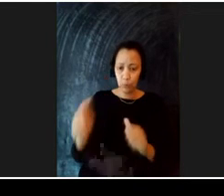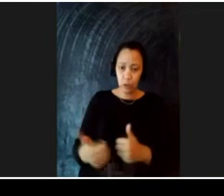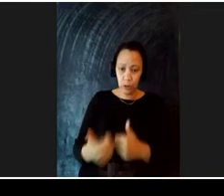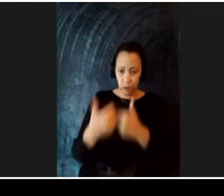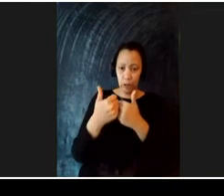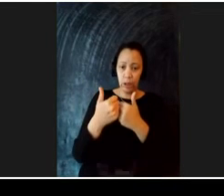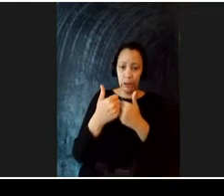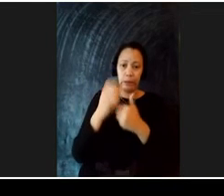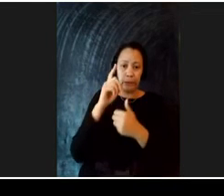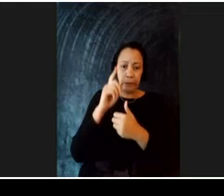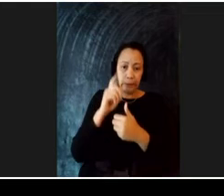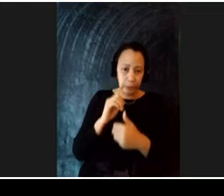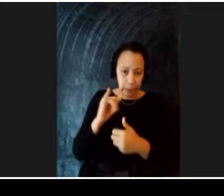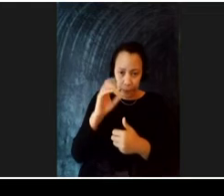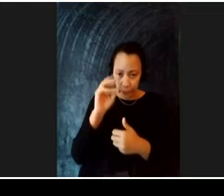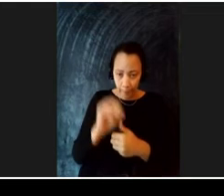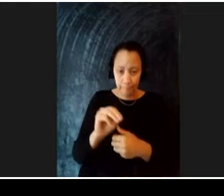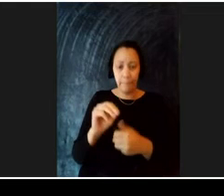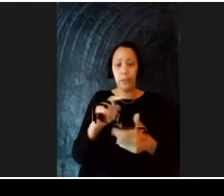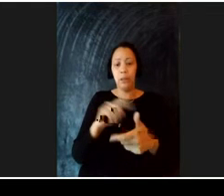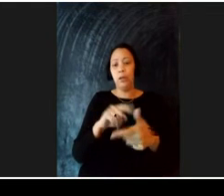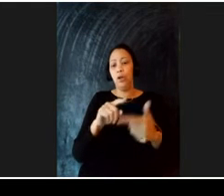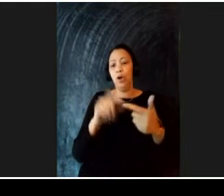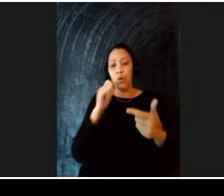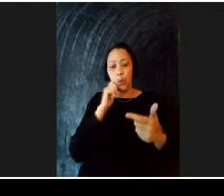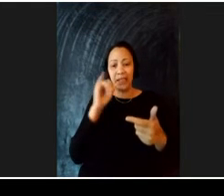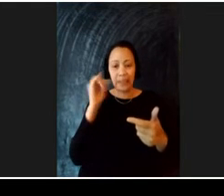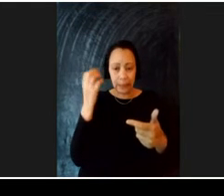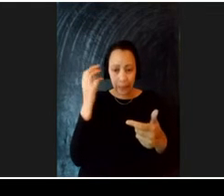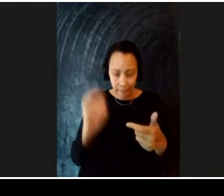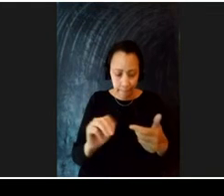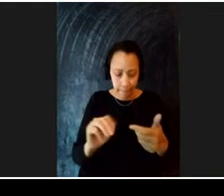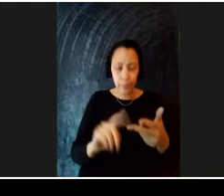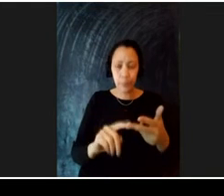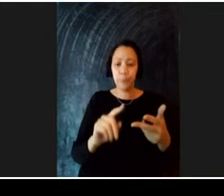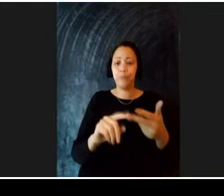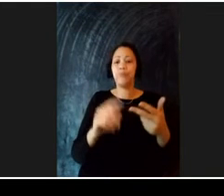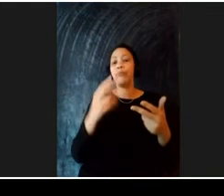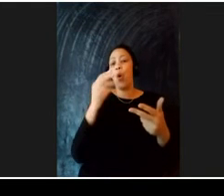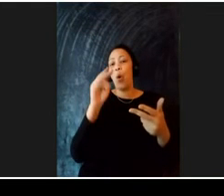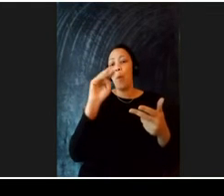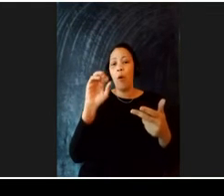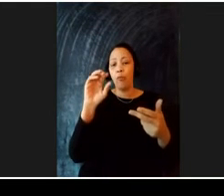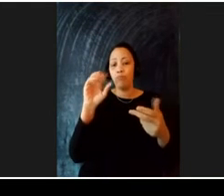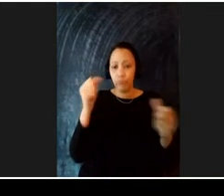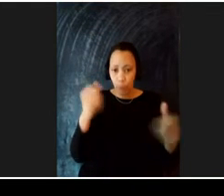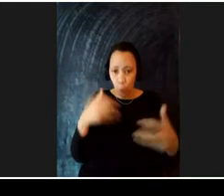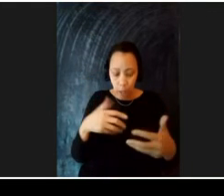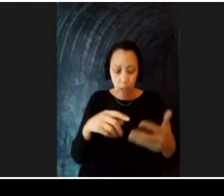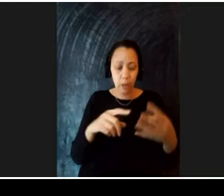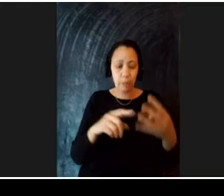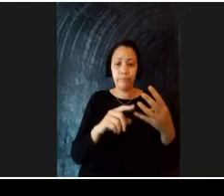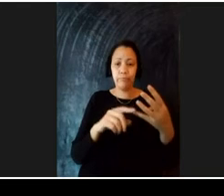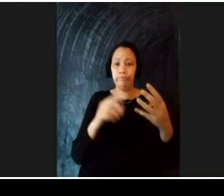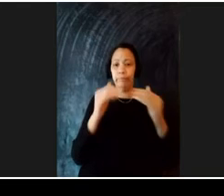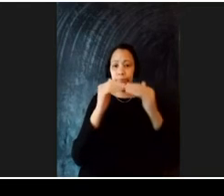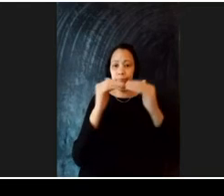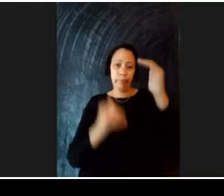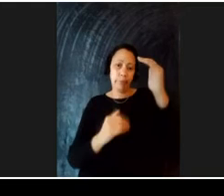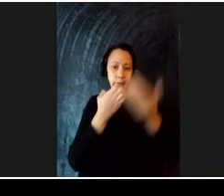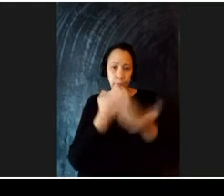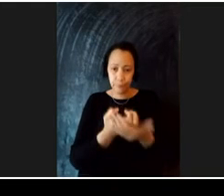gender-based violence including sexual harassment and abuse for close to two decades we are offering testimony today because we want to raise